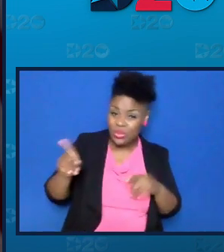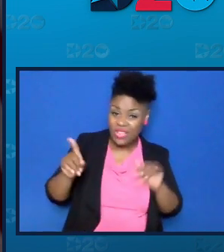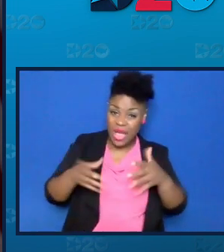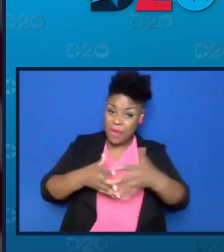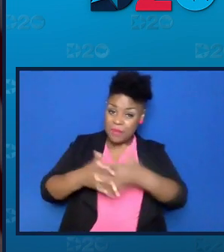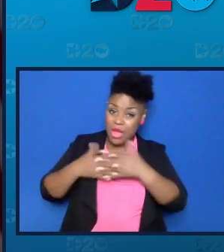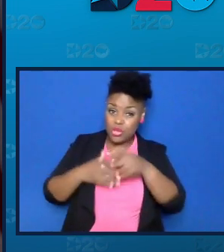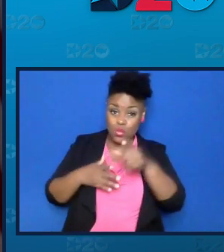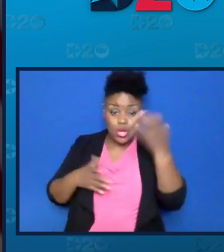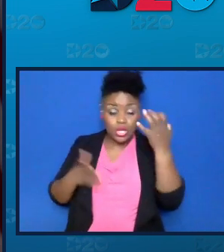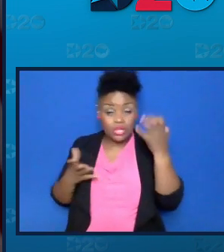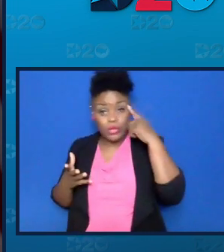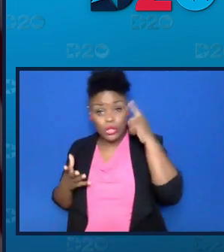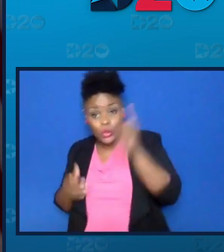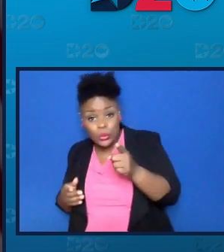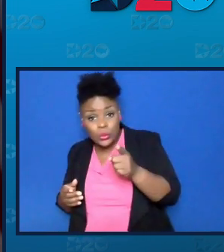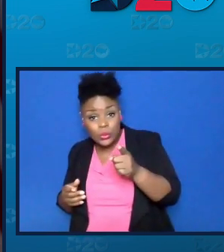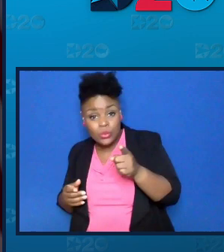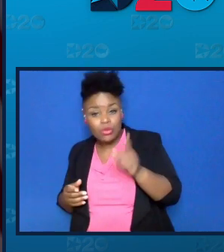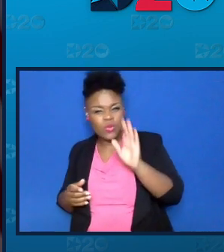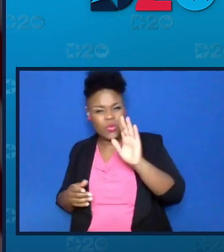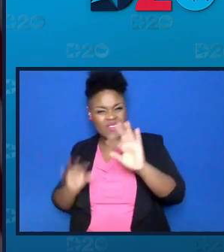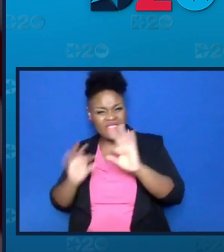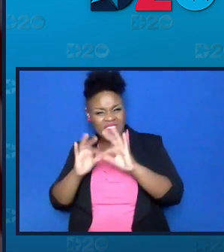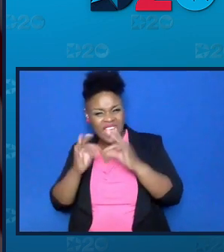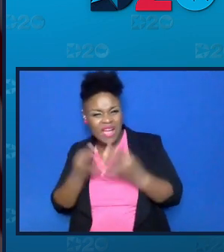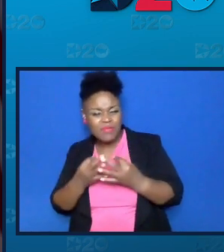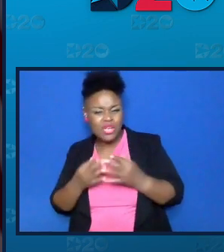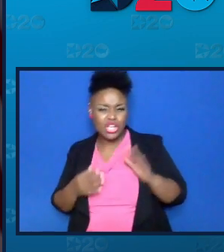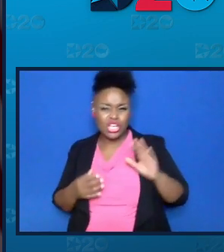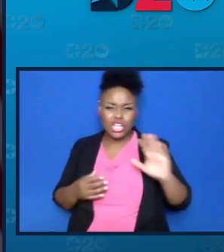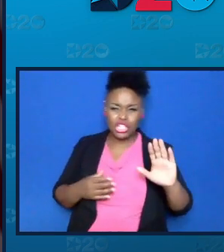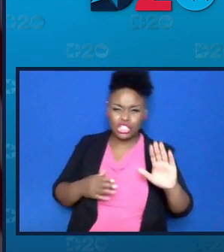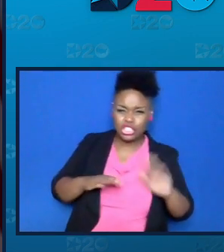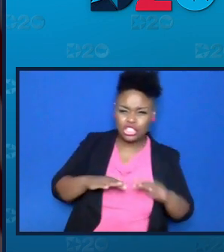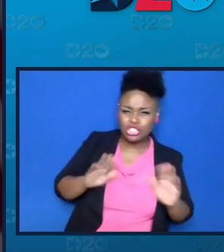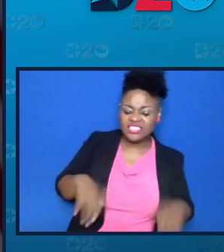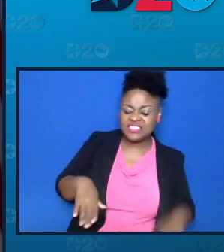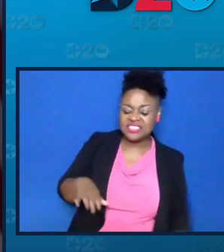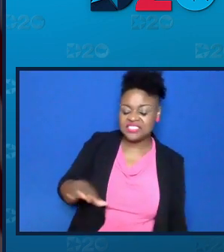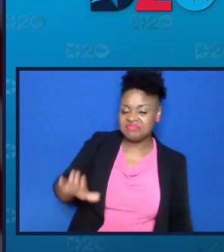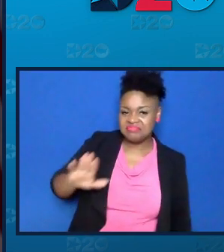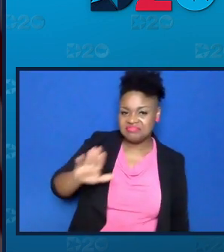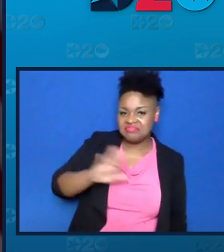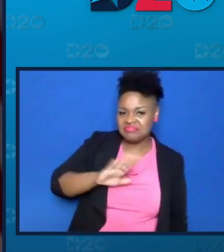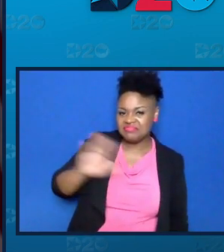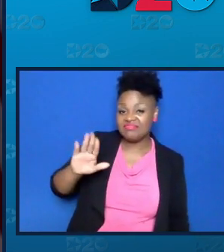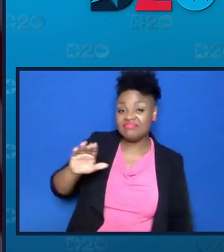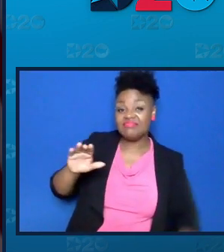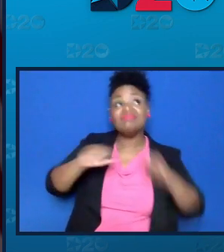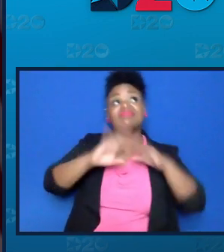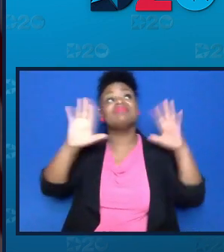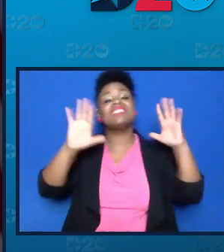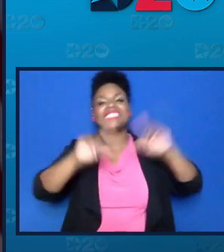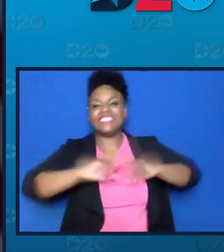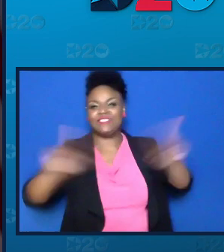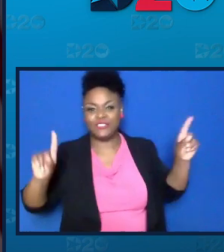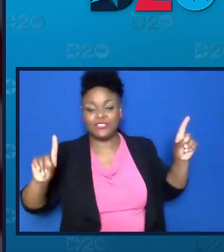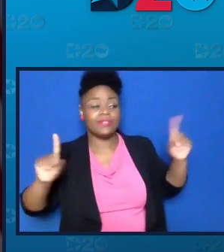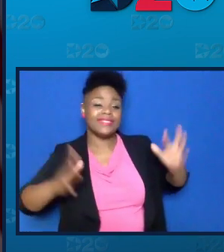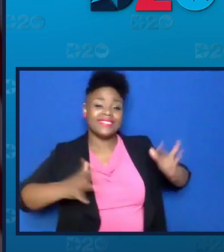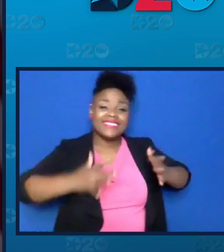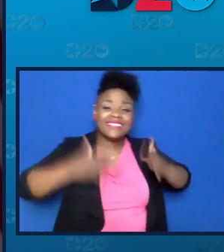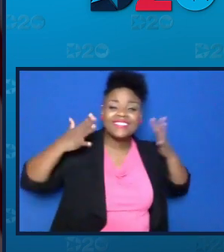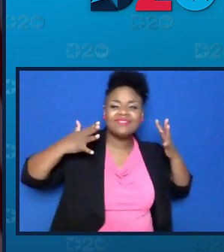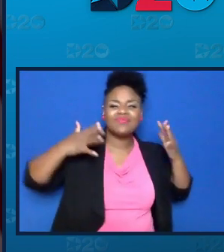you, your family, your children? I see a different America, one that's generous and strong, selfless